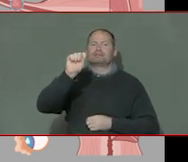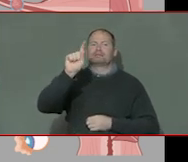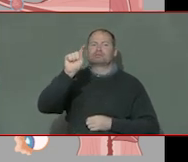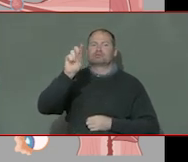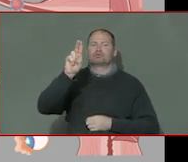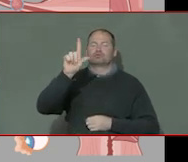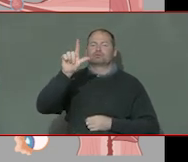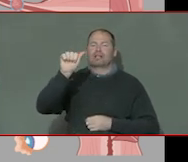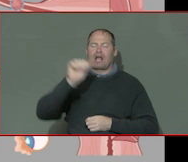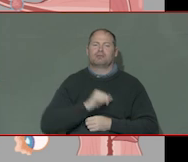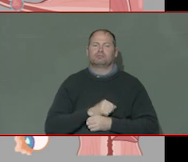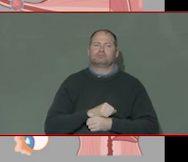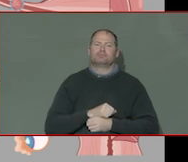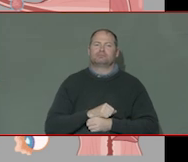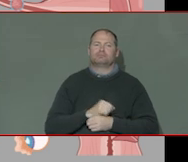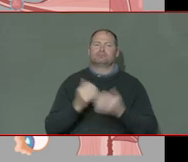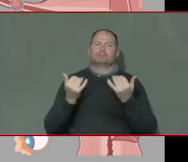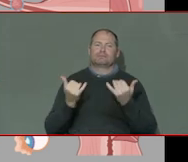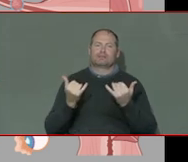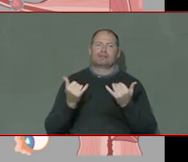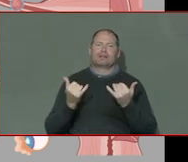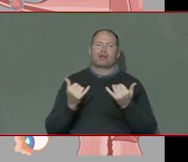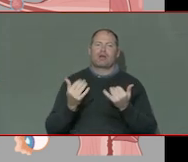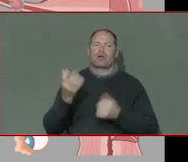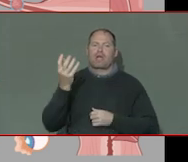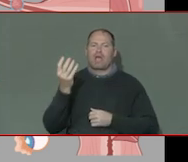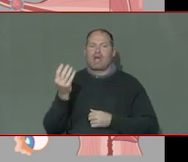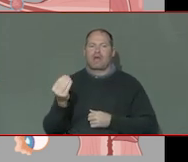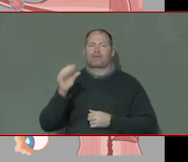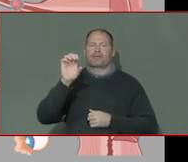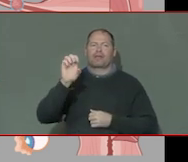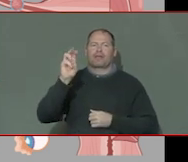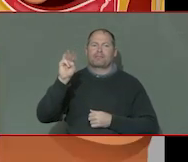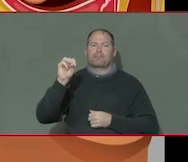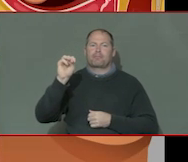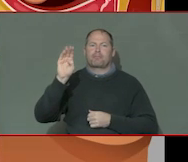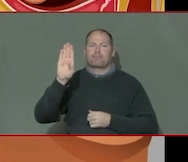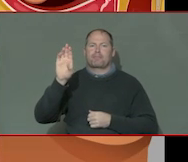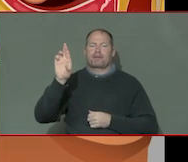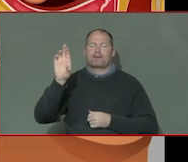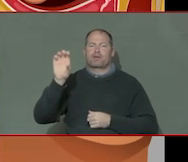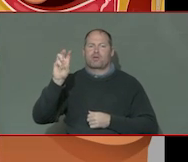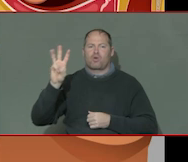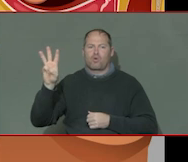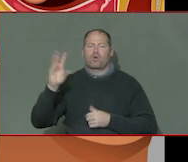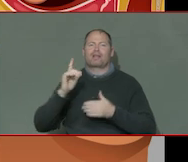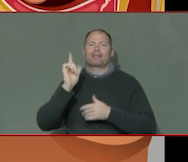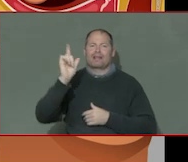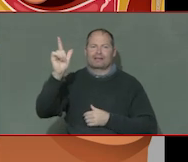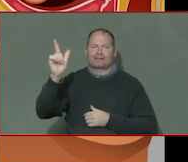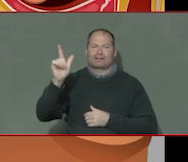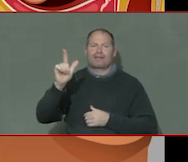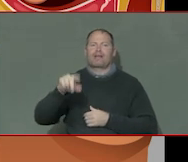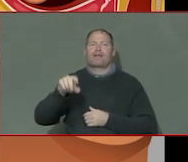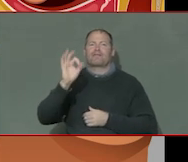in the endometrium, we start to speak of an embryo and later on a fetus. Okay.